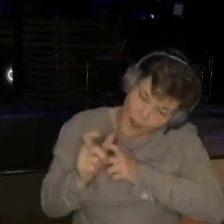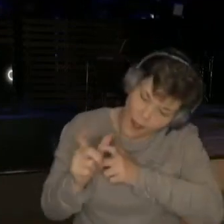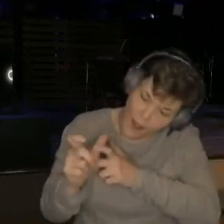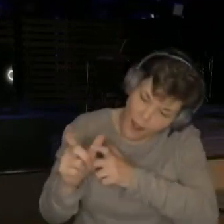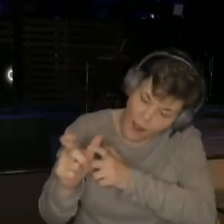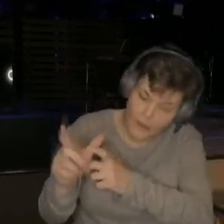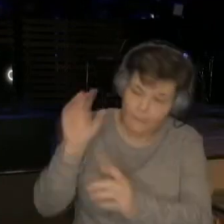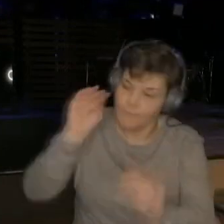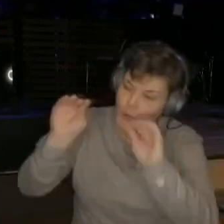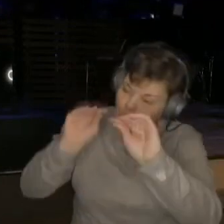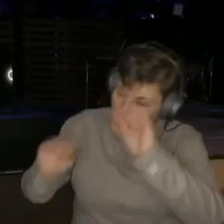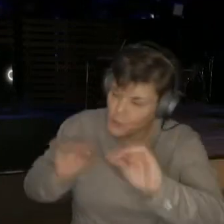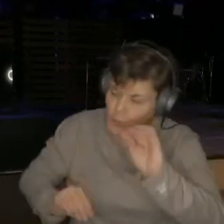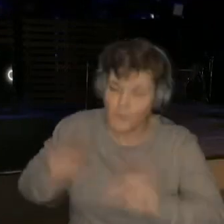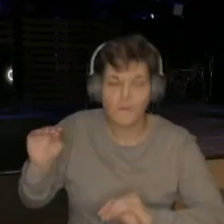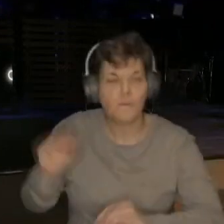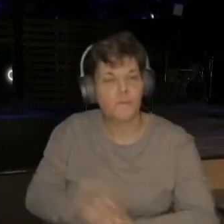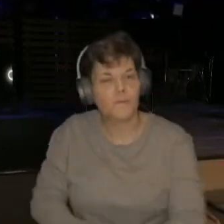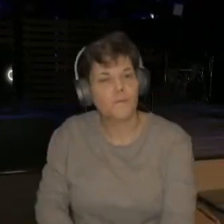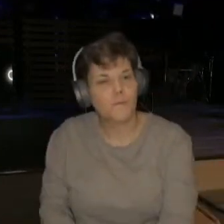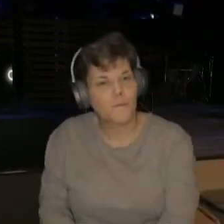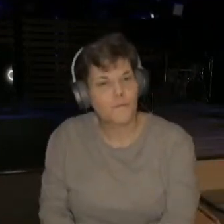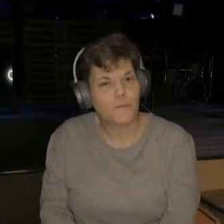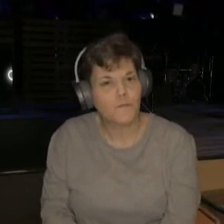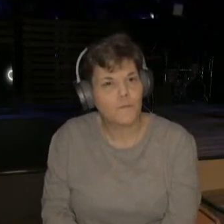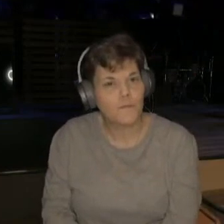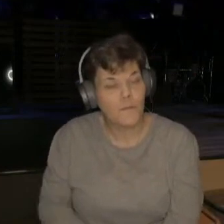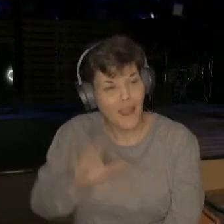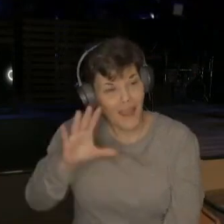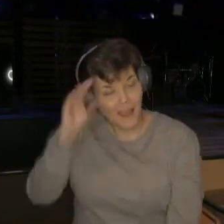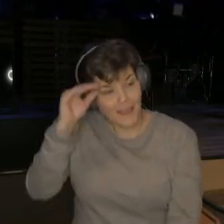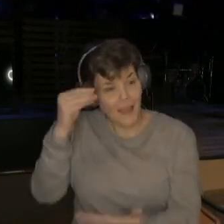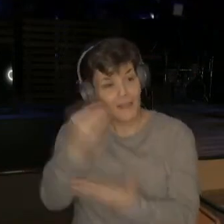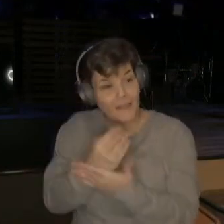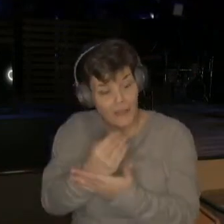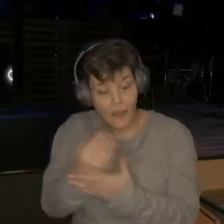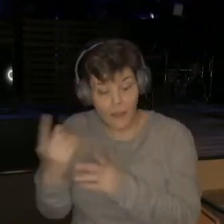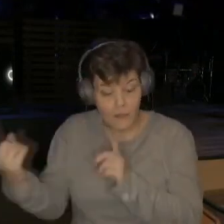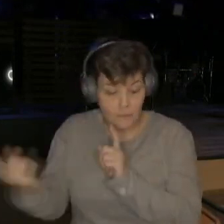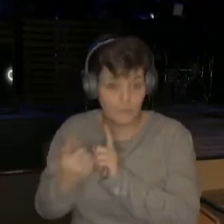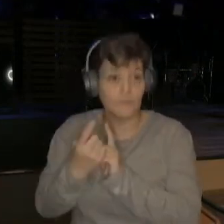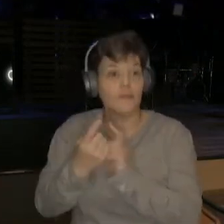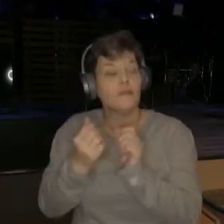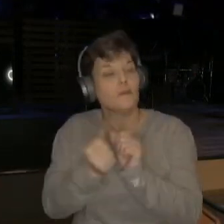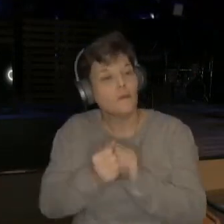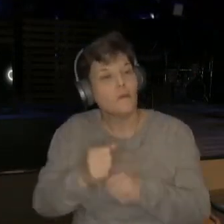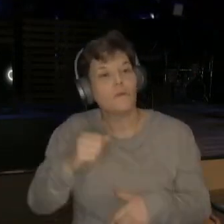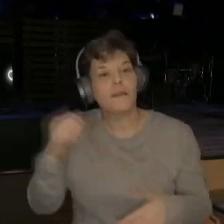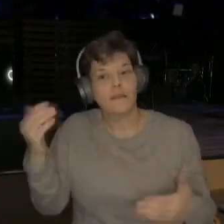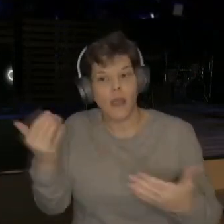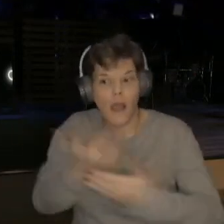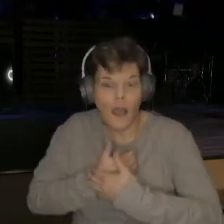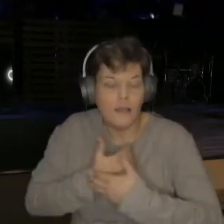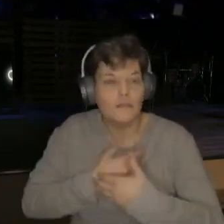son. He is met with hugs and kisses, not with a, "Well, what do you have to say for